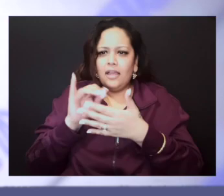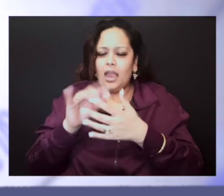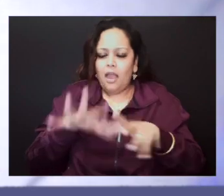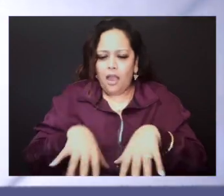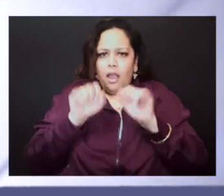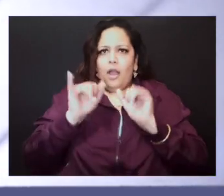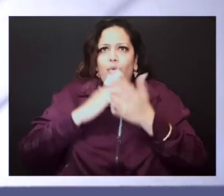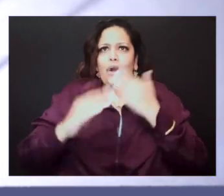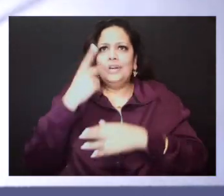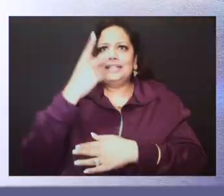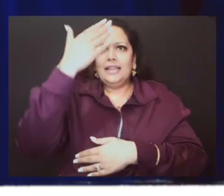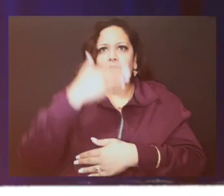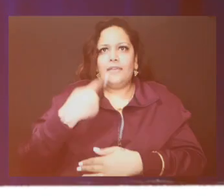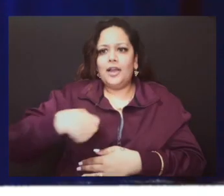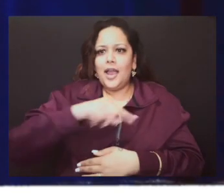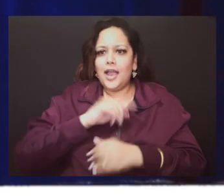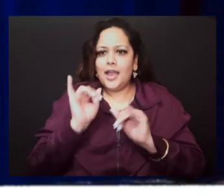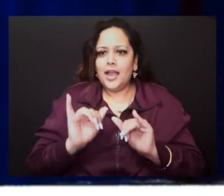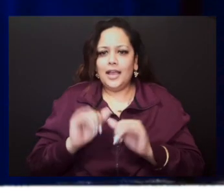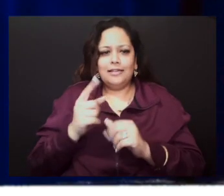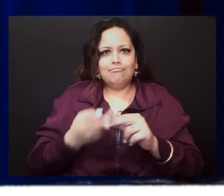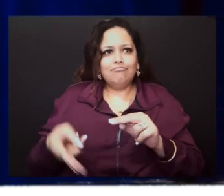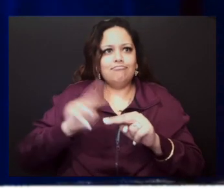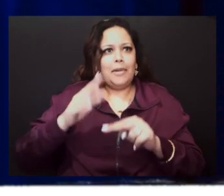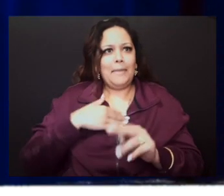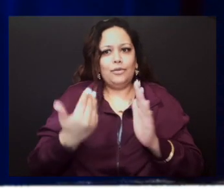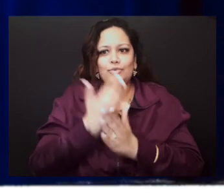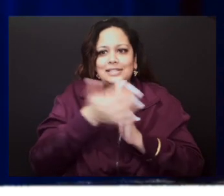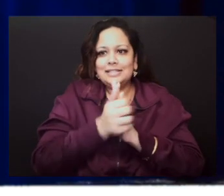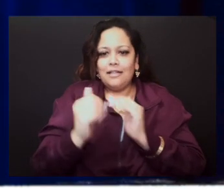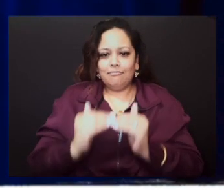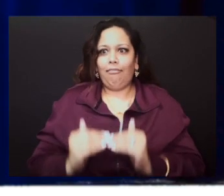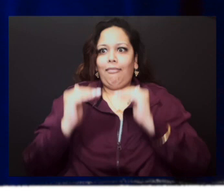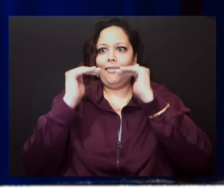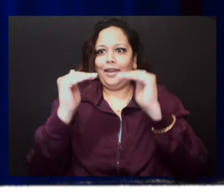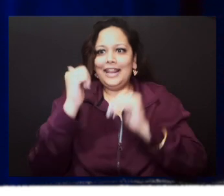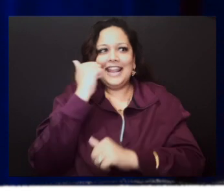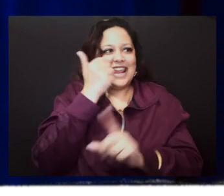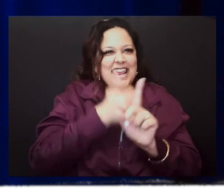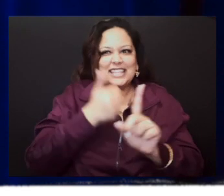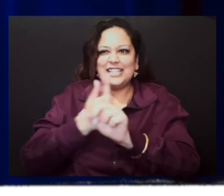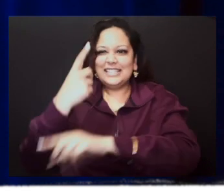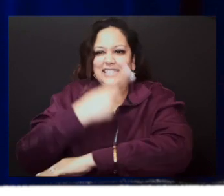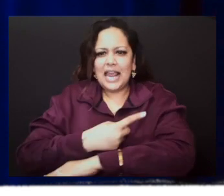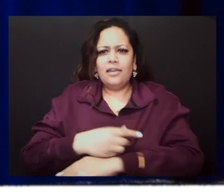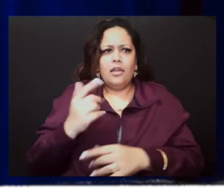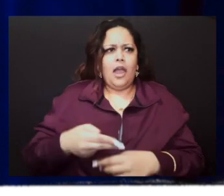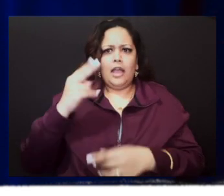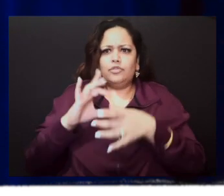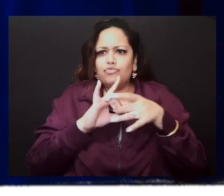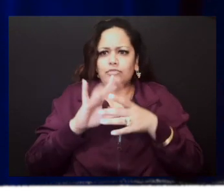we see in front of us. It flexes my skills to a new level each day. The highly interactive